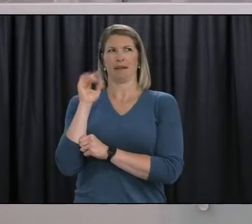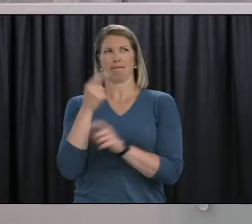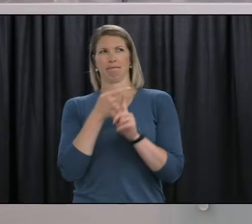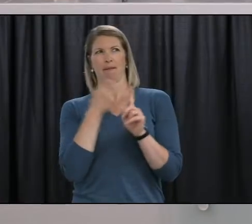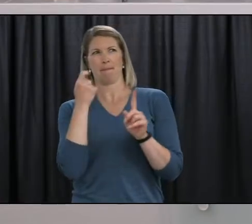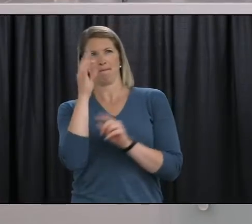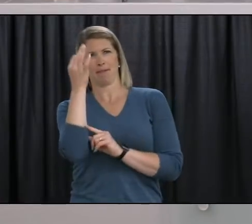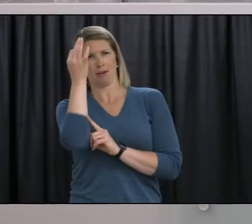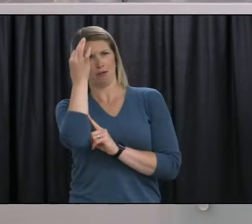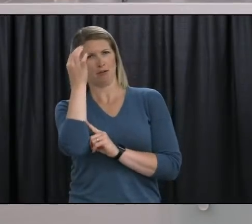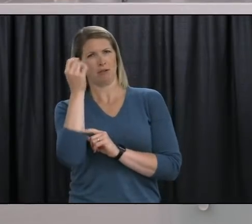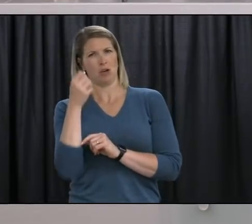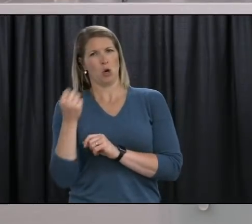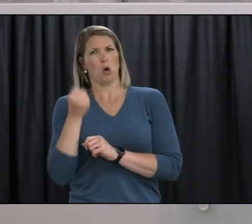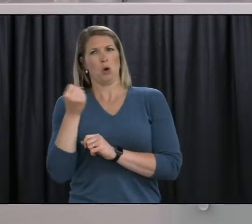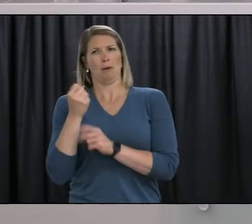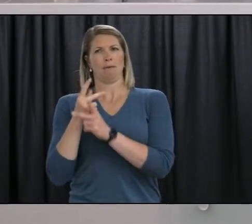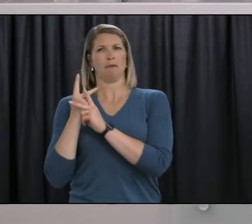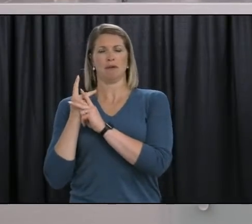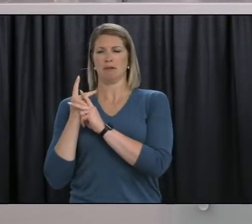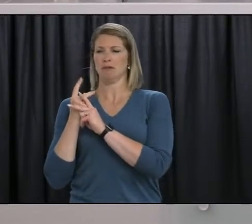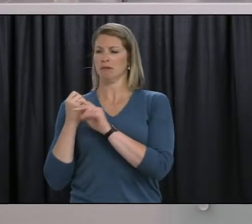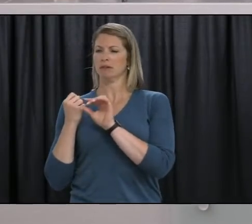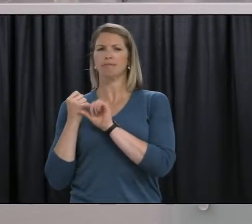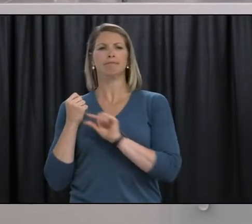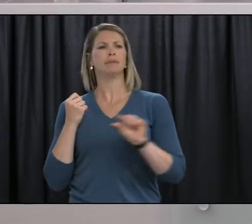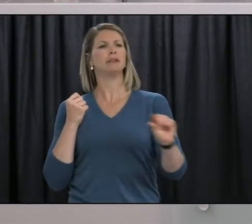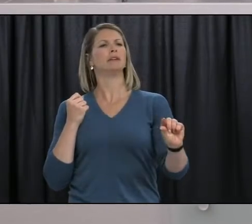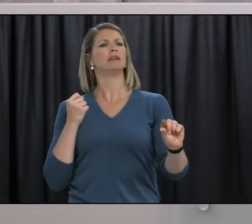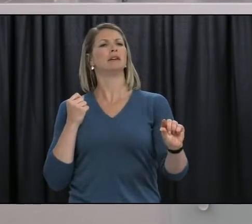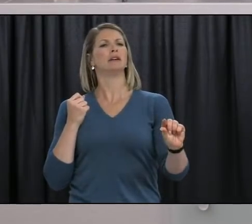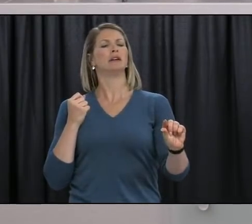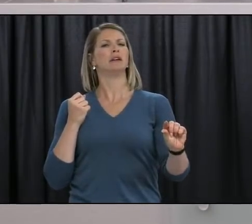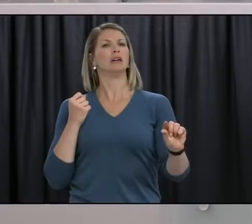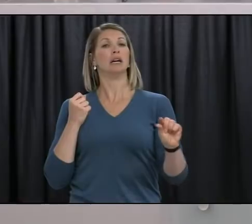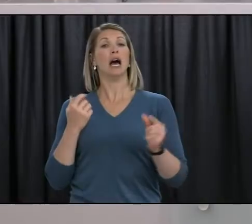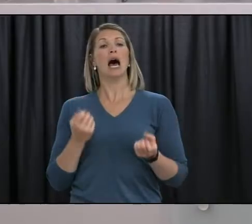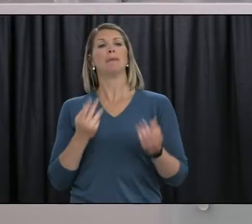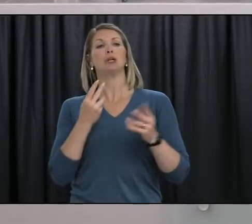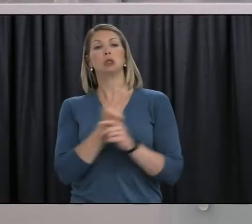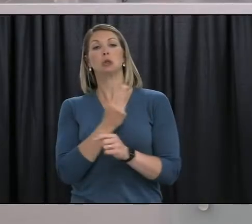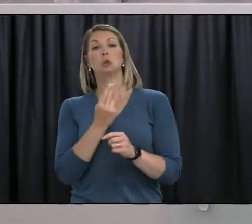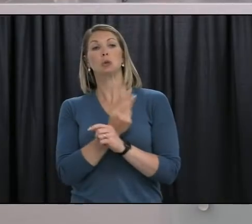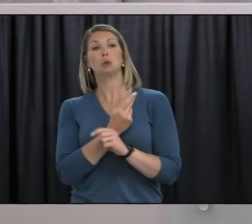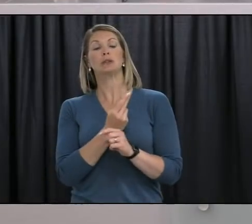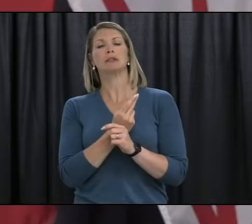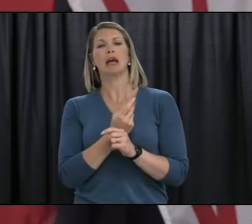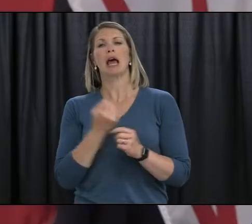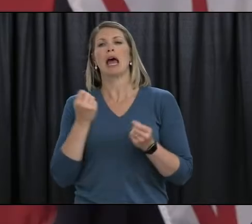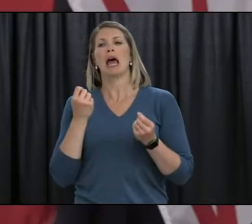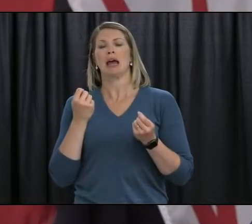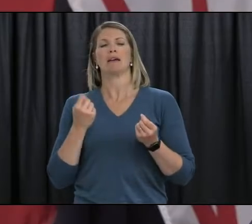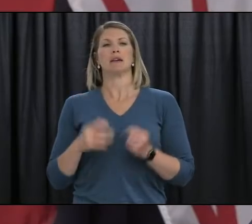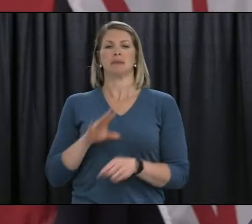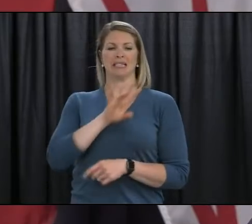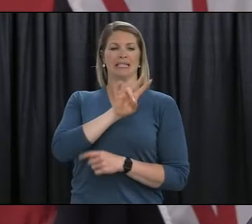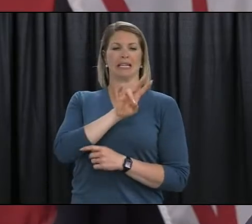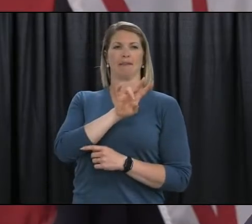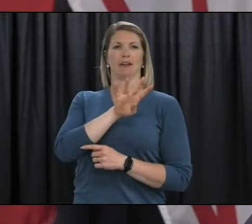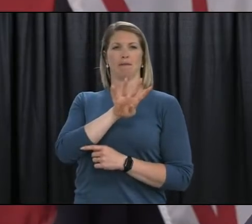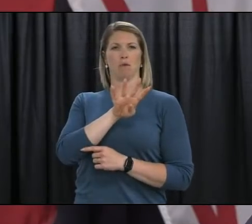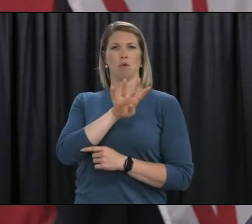this point, how much has been spoken for from that fund, and how much has been distributed? Yeah, about $74 million to date of the $200